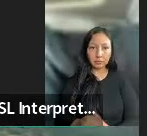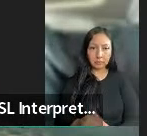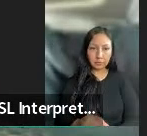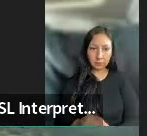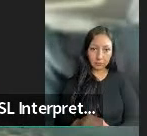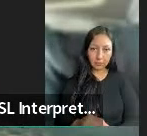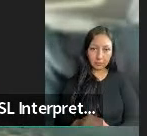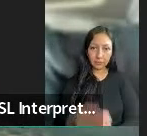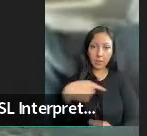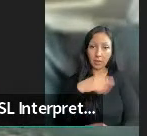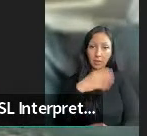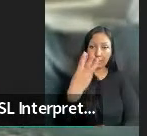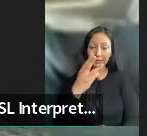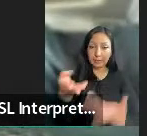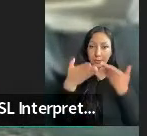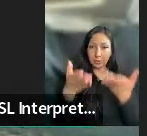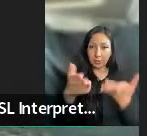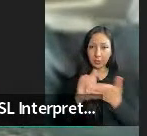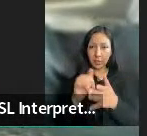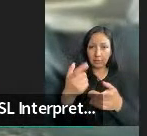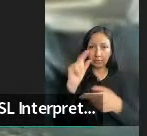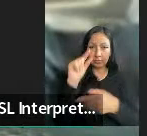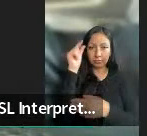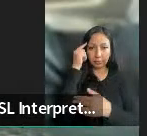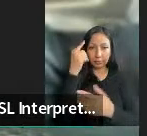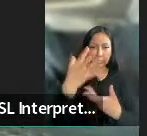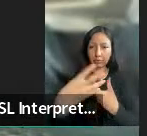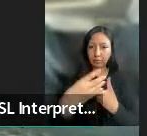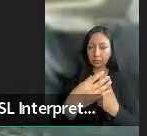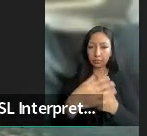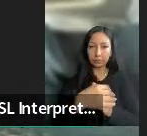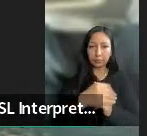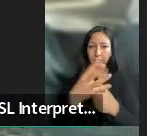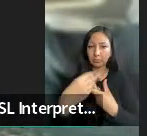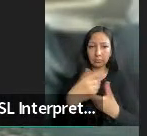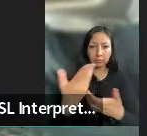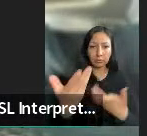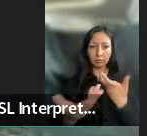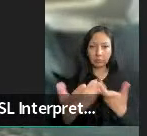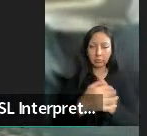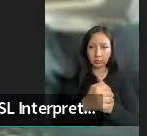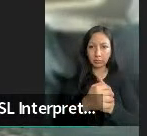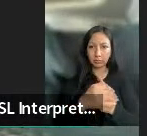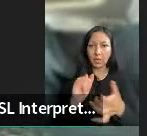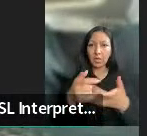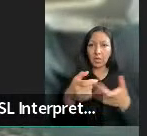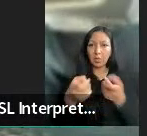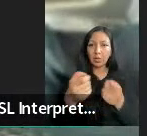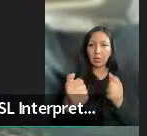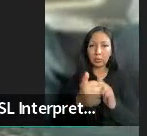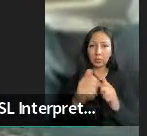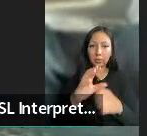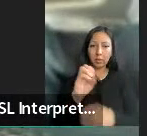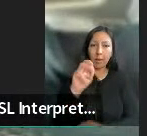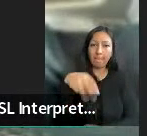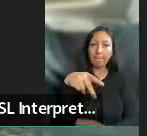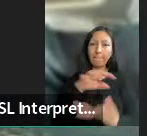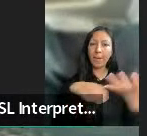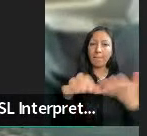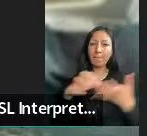Our 16th proposal pertains to regulations for composting and